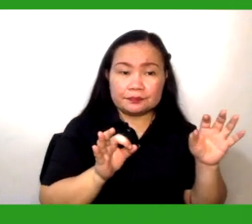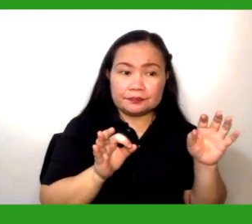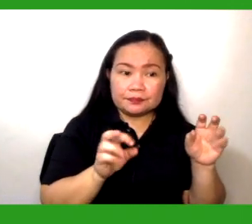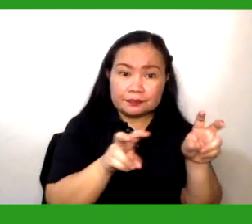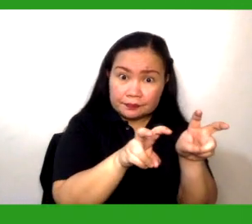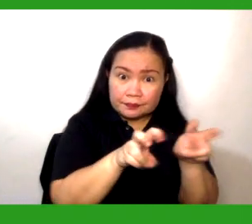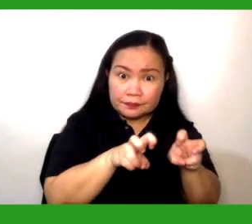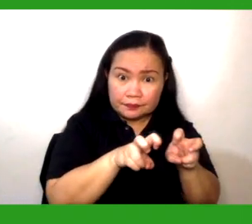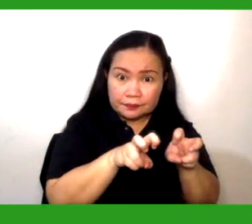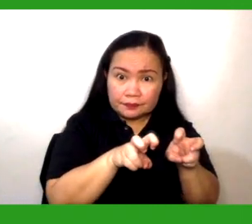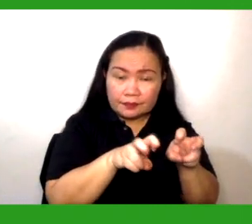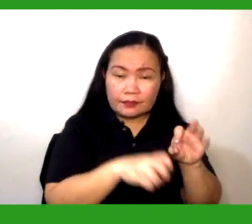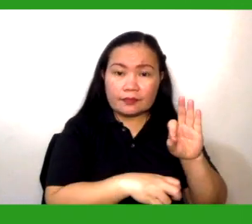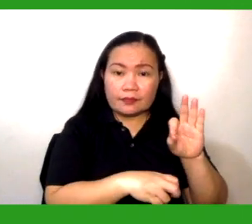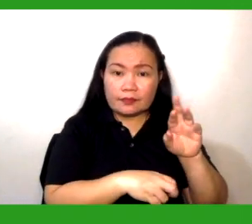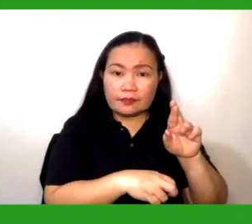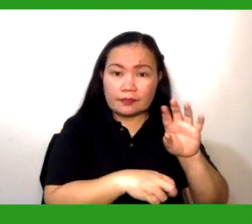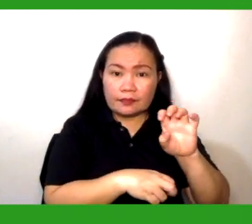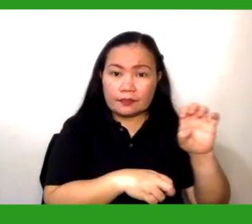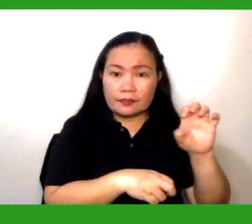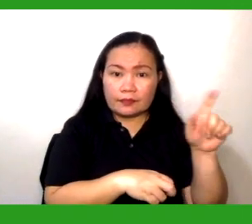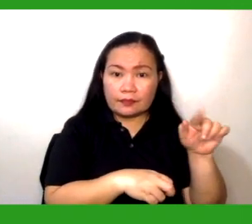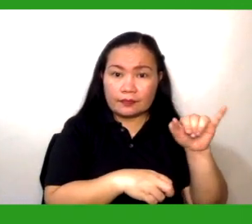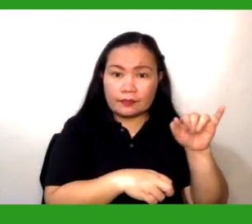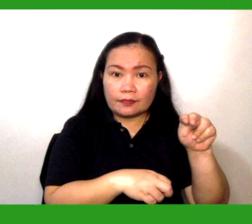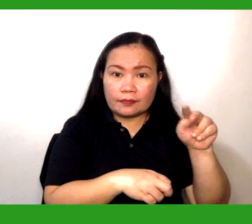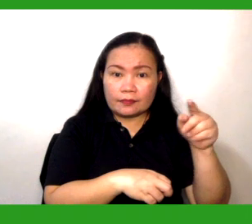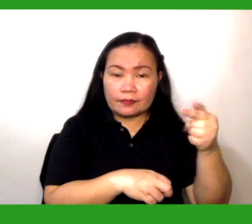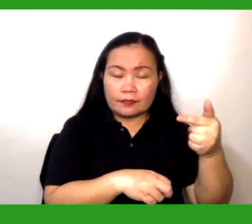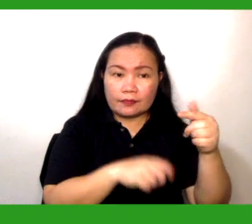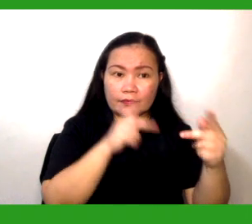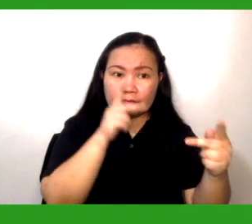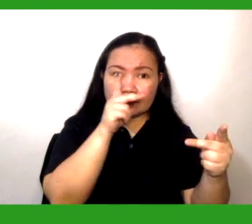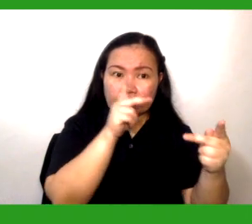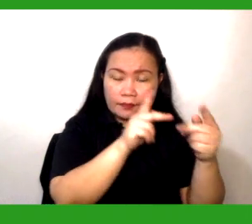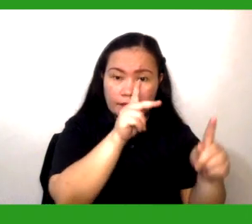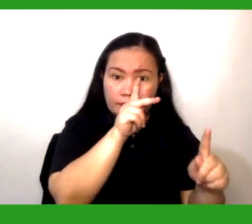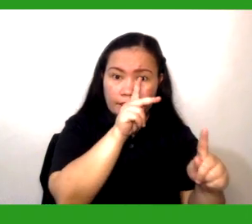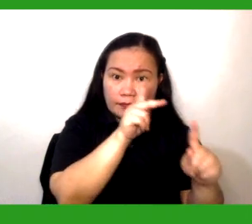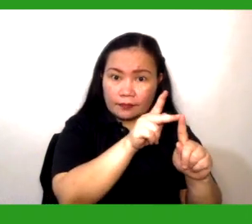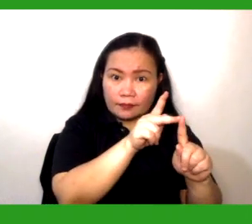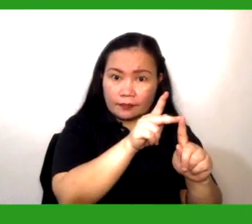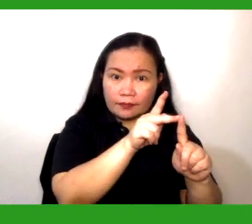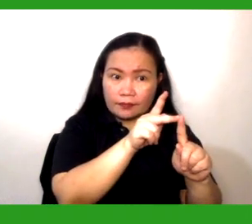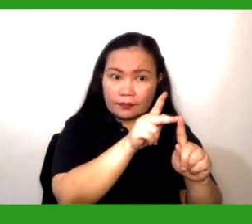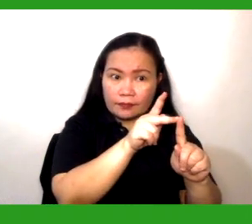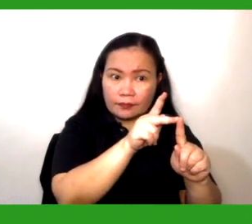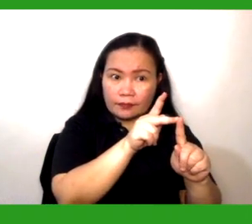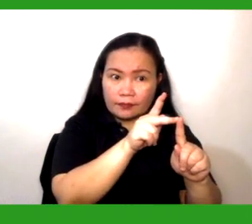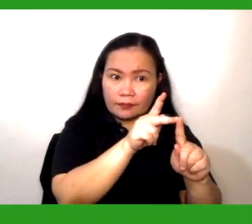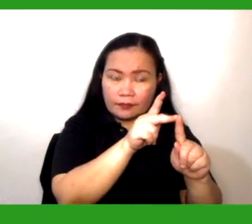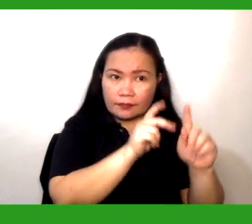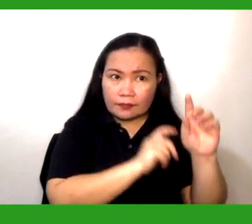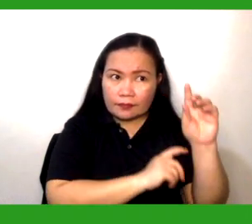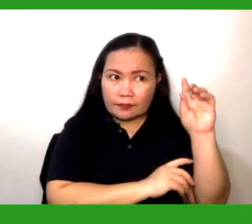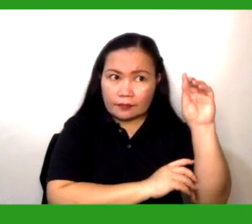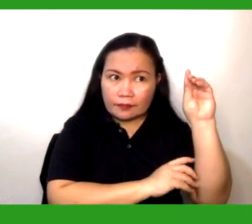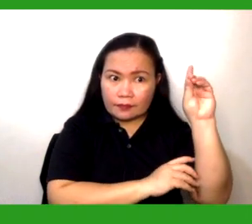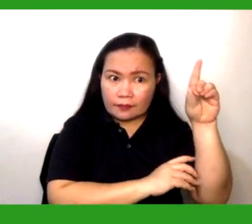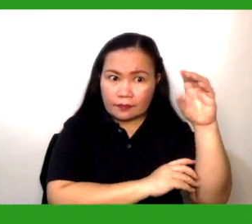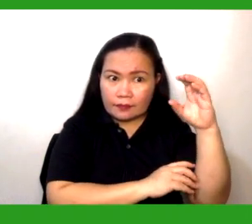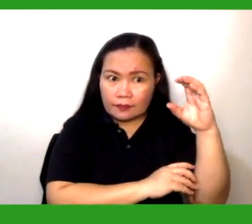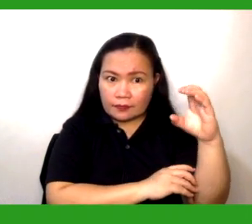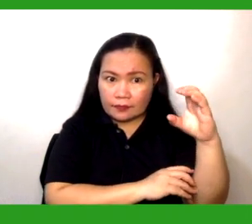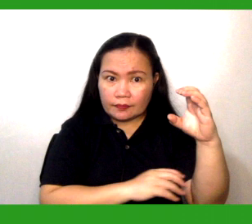point, ito yung pinaka, na siya. So, if we're going to compare the freezing point of the degree Celsius and